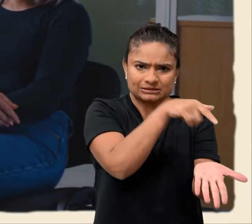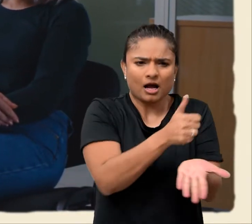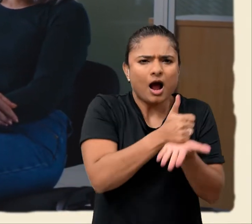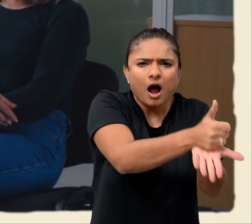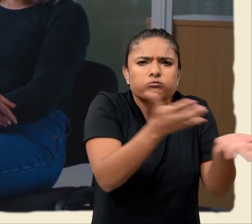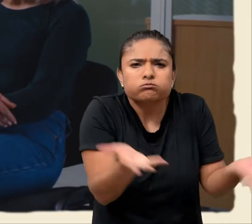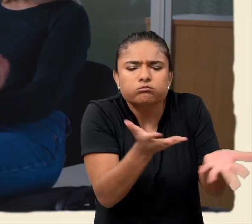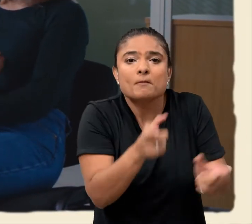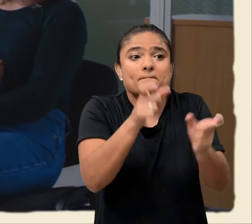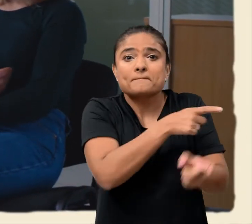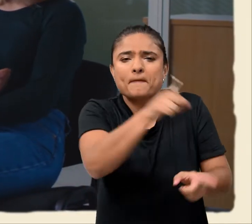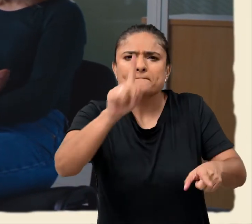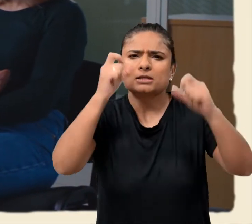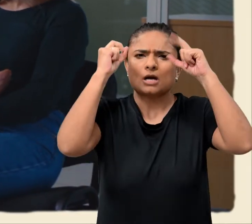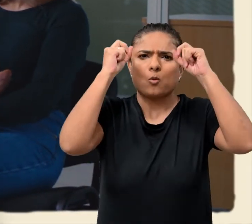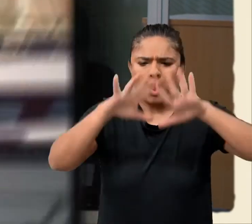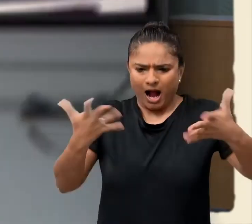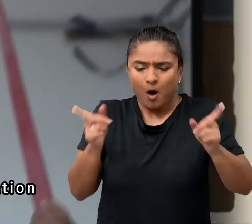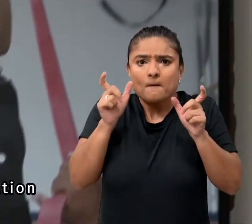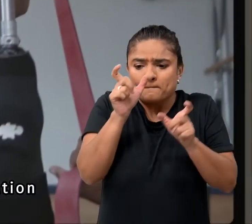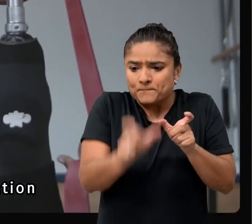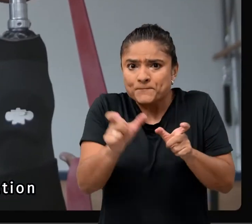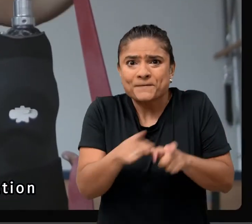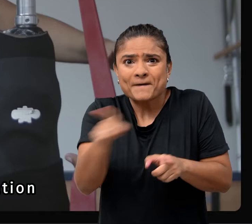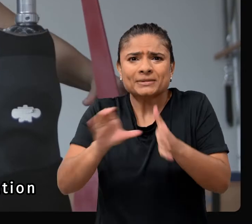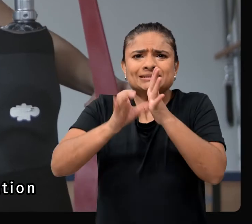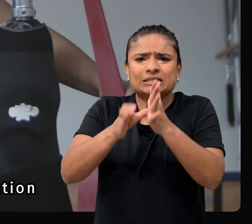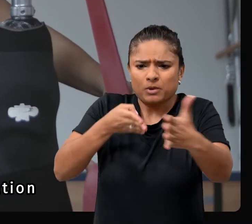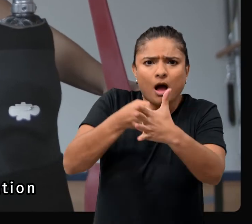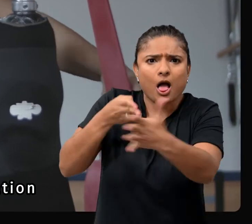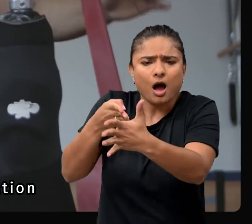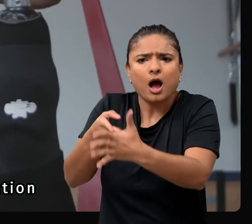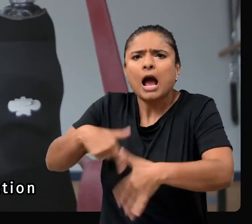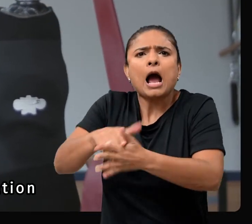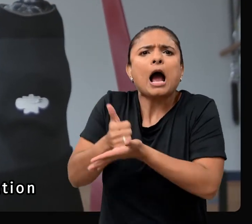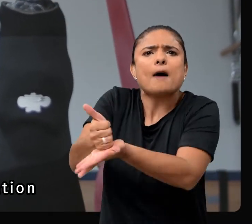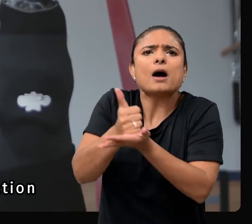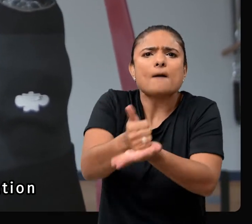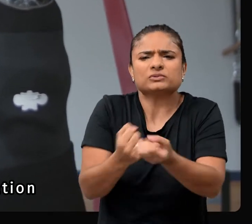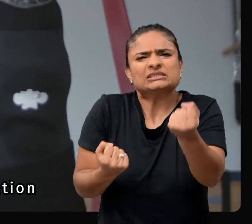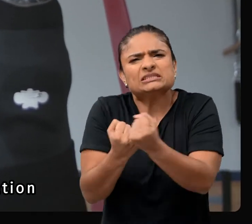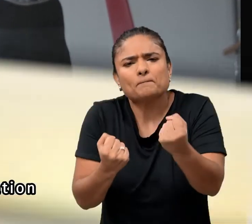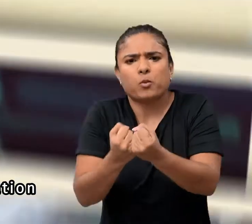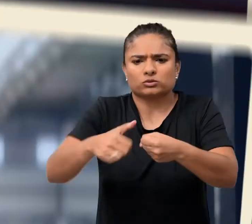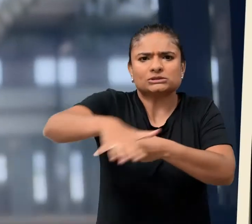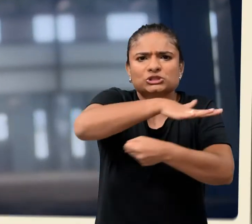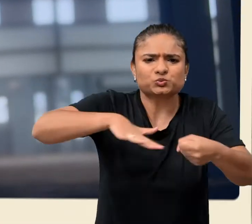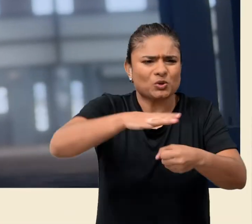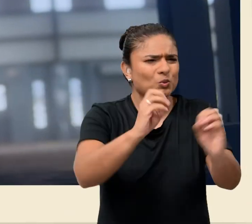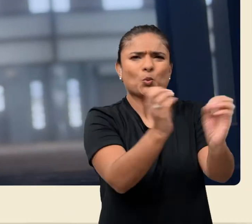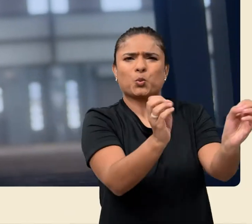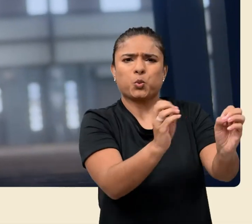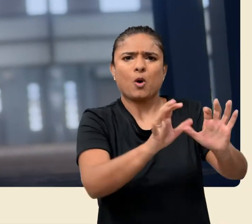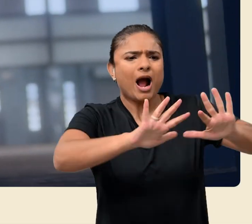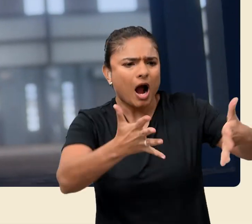of the challenge physical disabled people face when they leave the supportive environment of inpatient rehabilitation and must